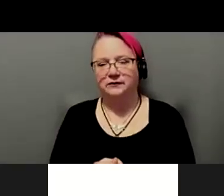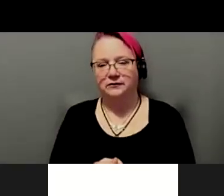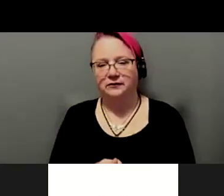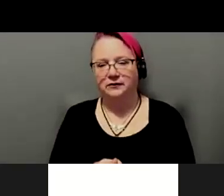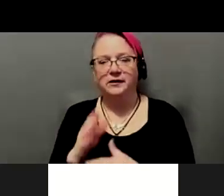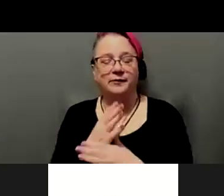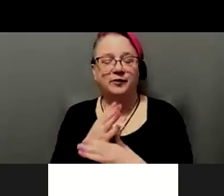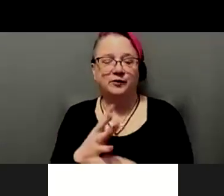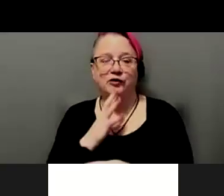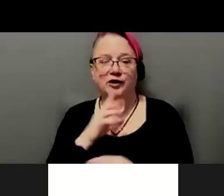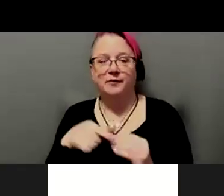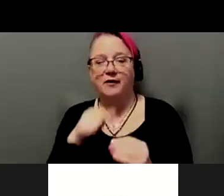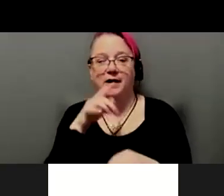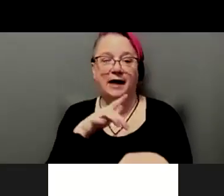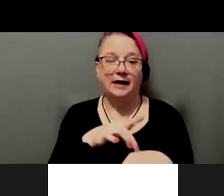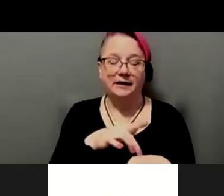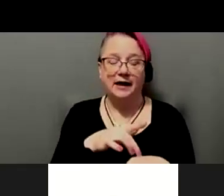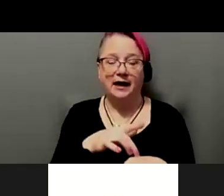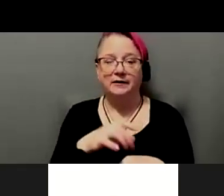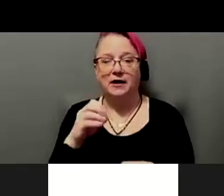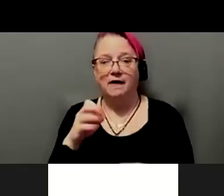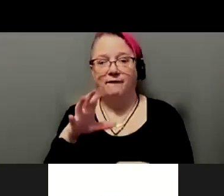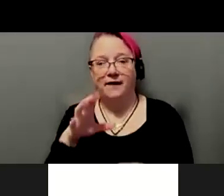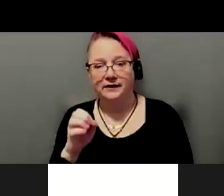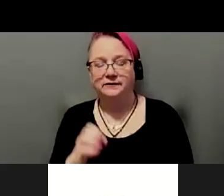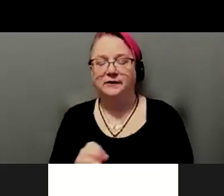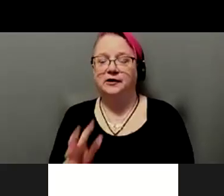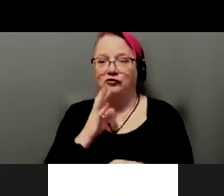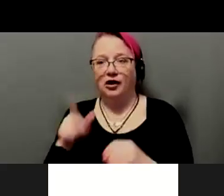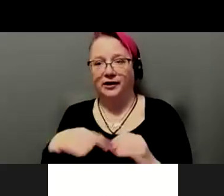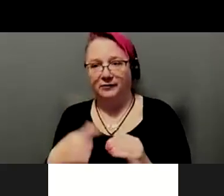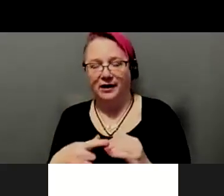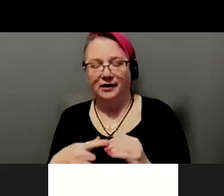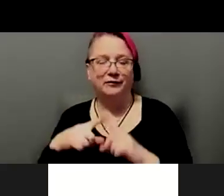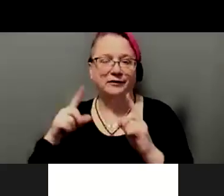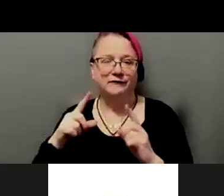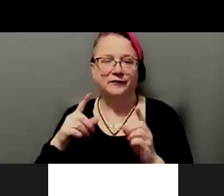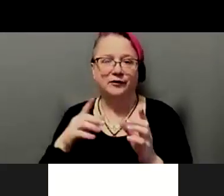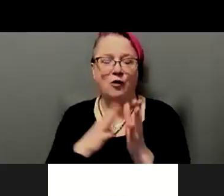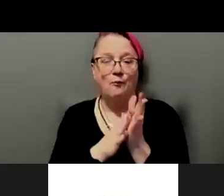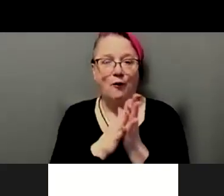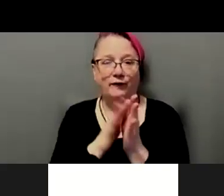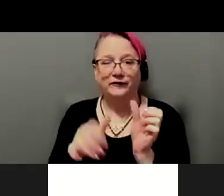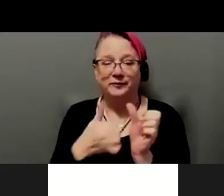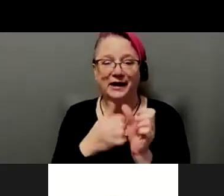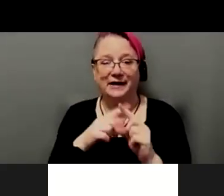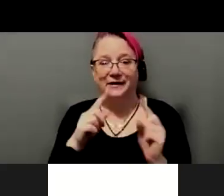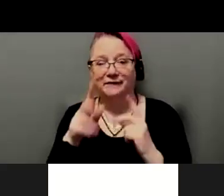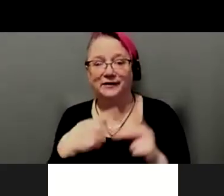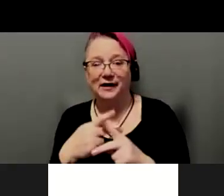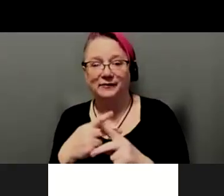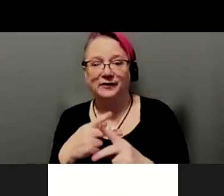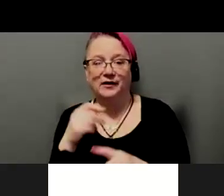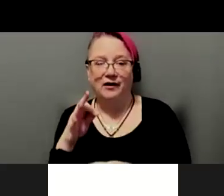Between talking about non-contact offenses and talking about, different motivations behind different forms of violence, all of